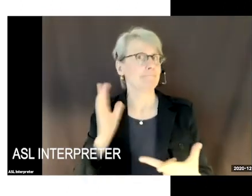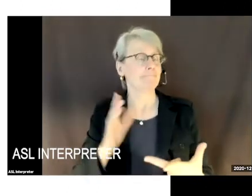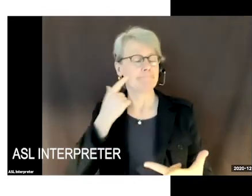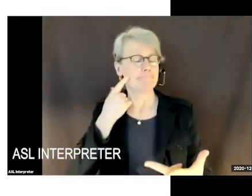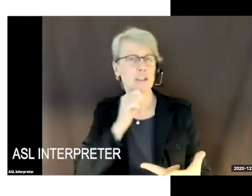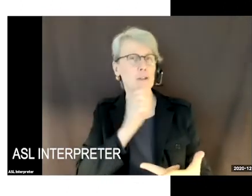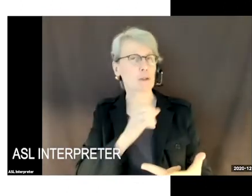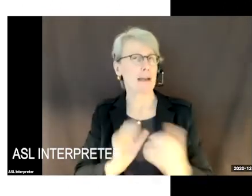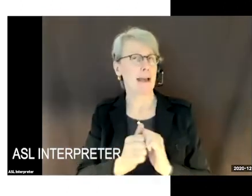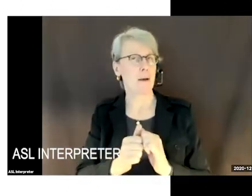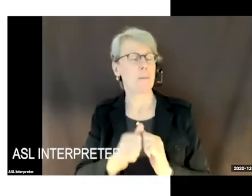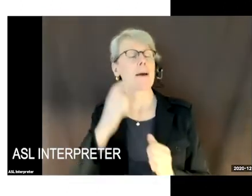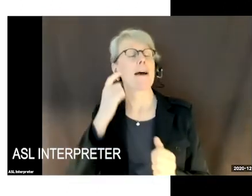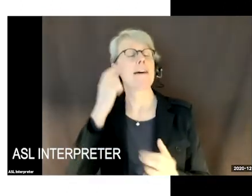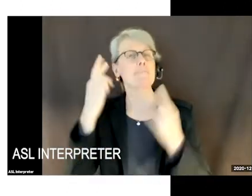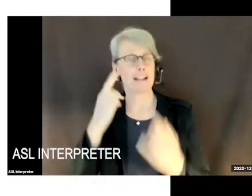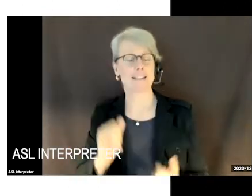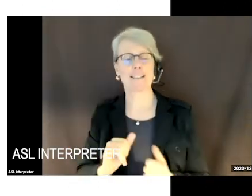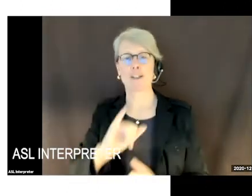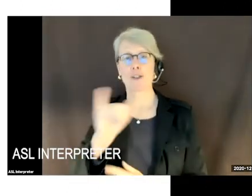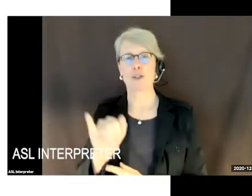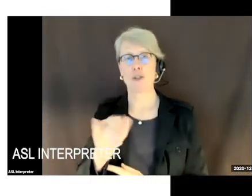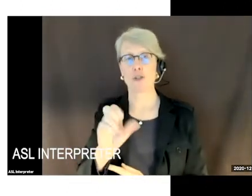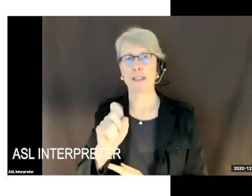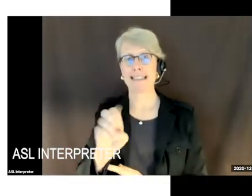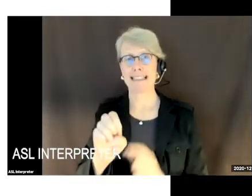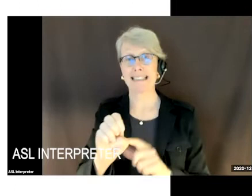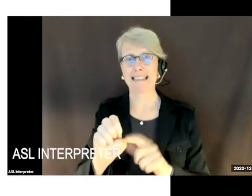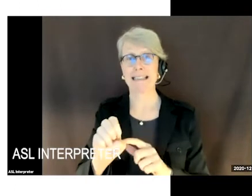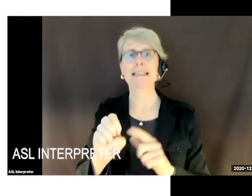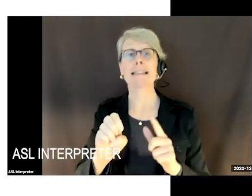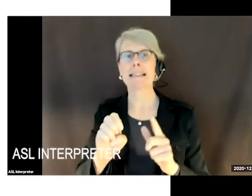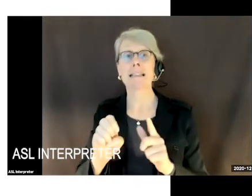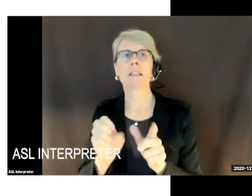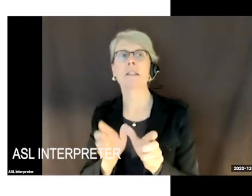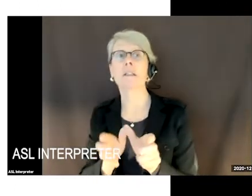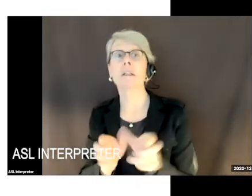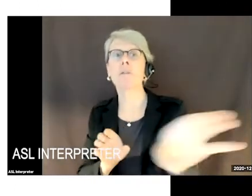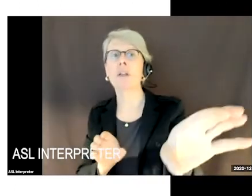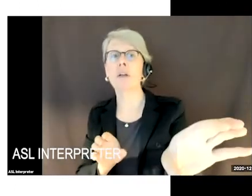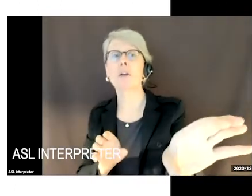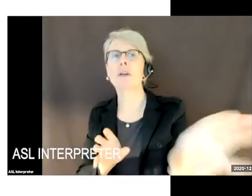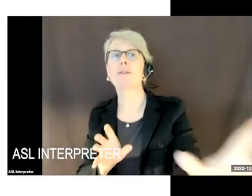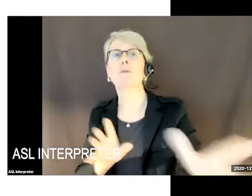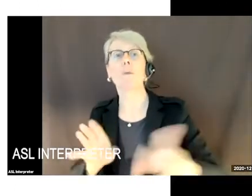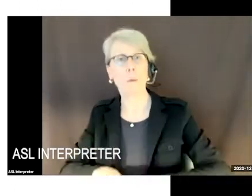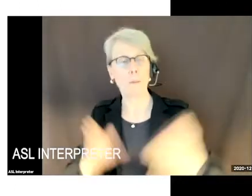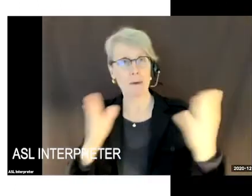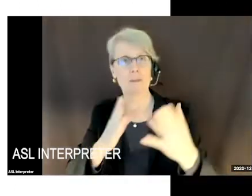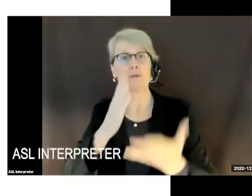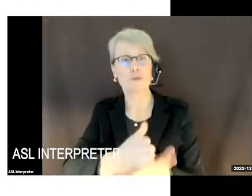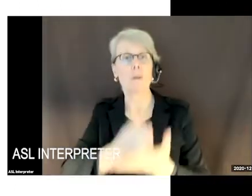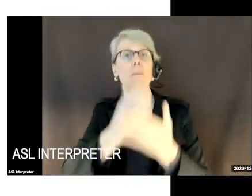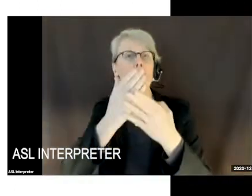thinking, is to unblock justice, which has to be both, I think, the principle and the objective of all of this